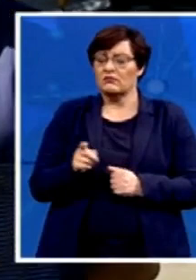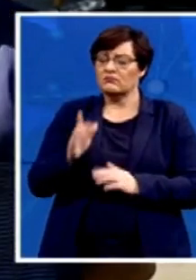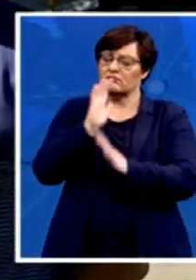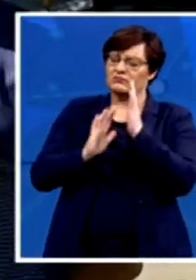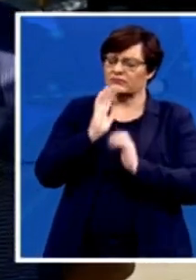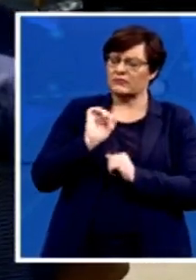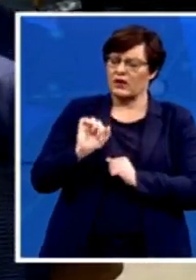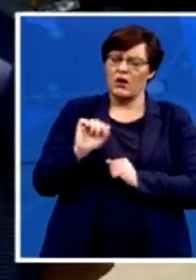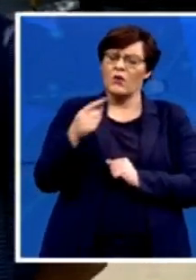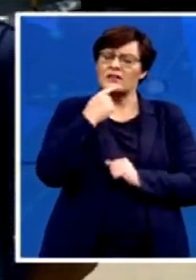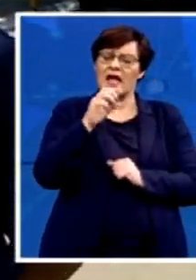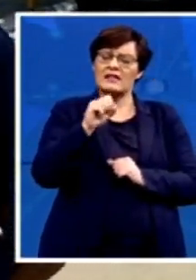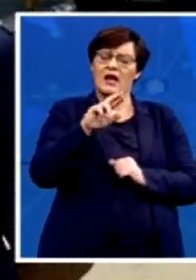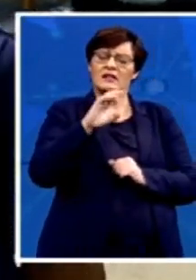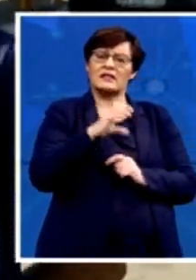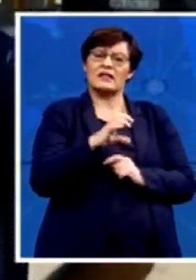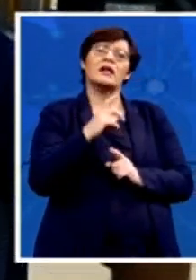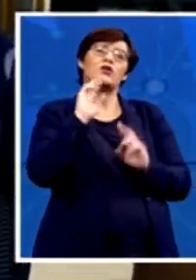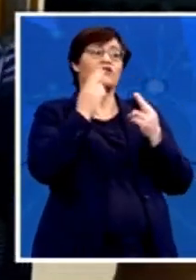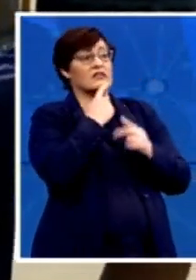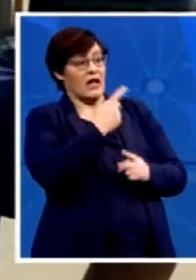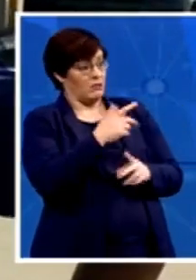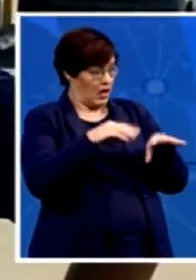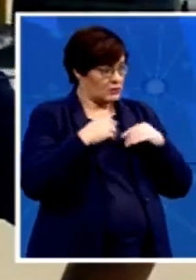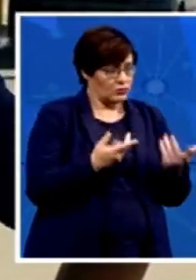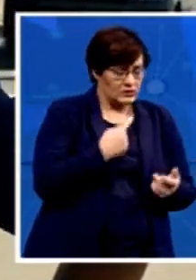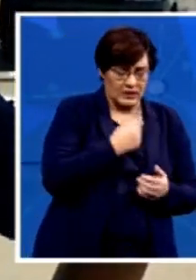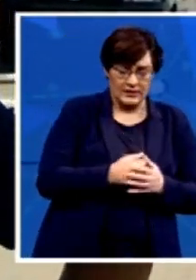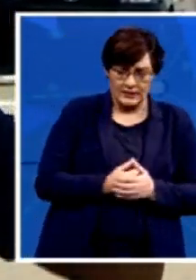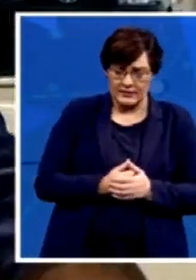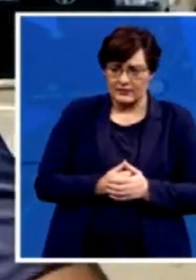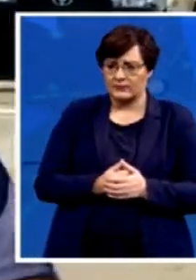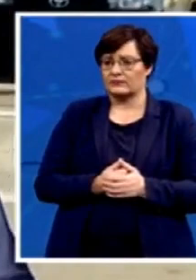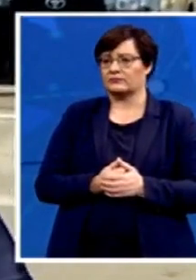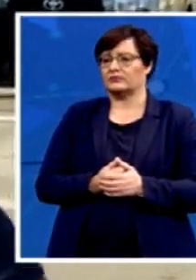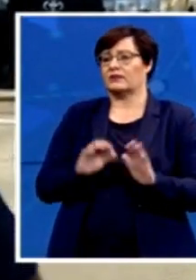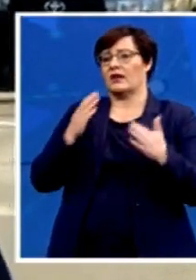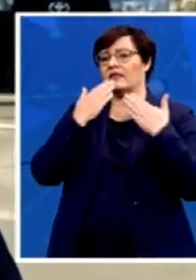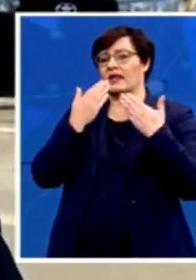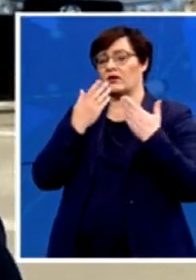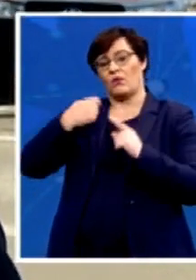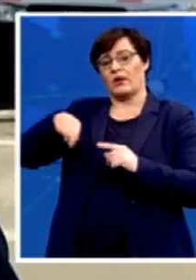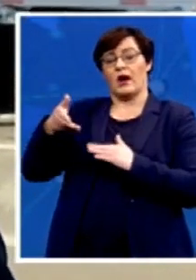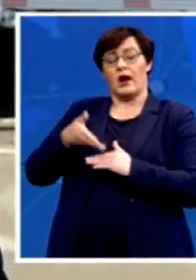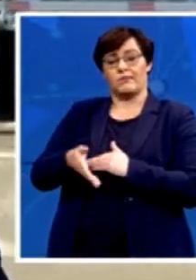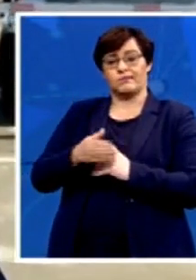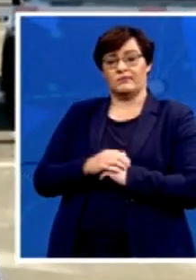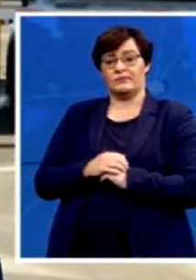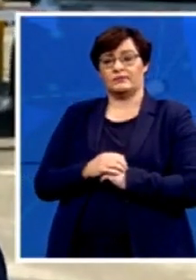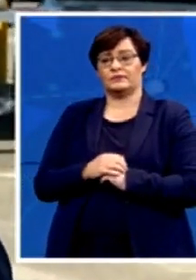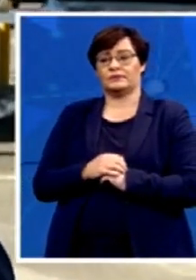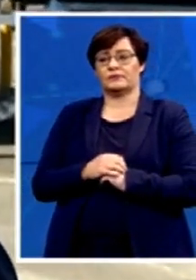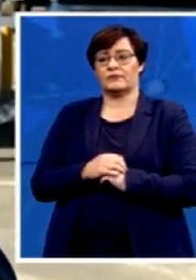what the university is saying now? No, look, thank you very much for having us. And of course, the Vice Chancellor of the University of the Free